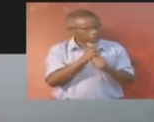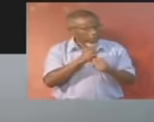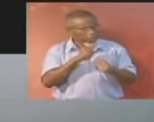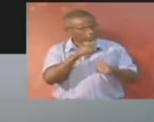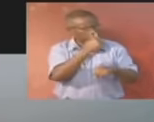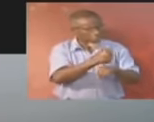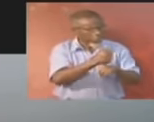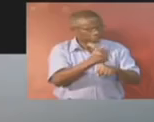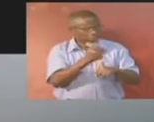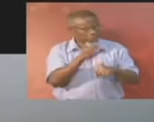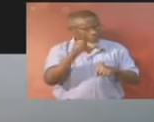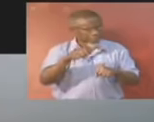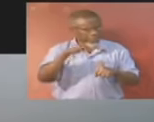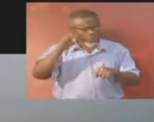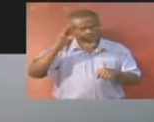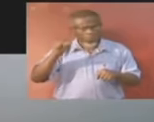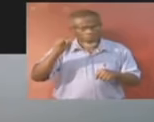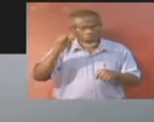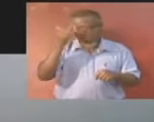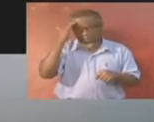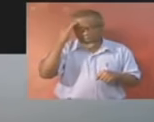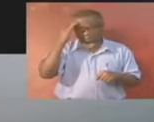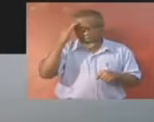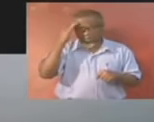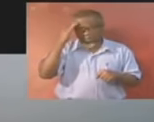messages went through. Any clarification? Thank you.